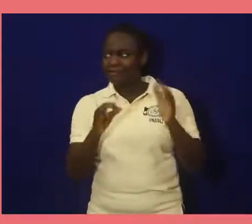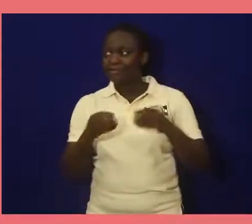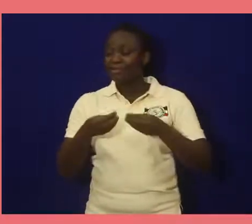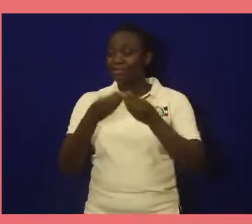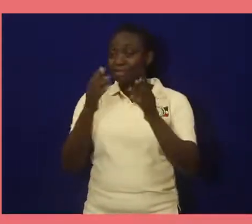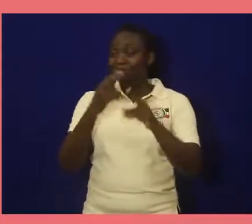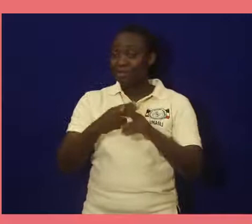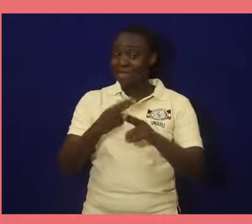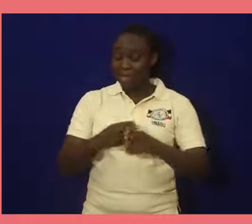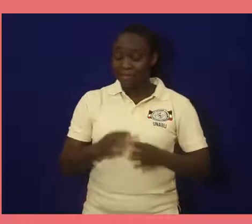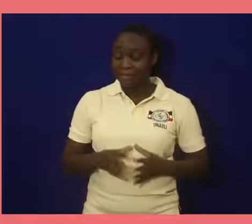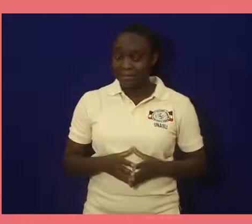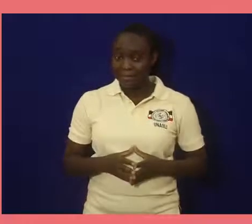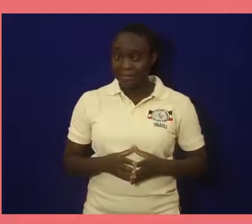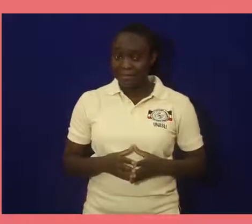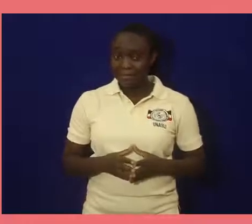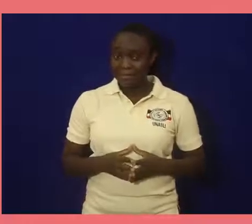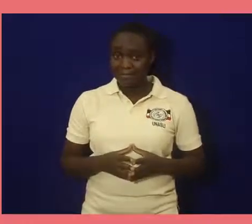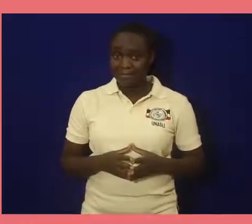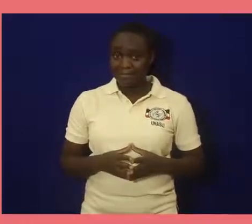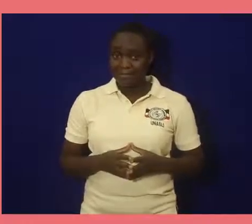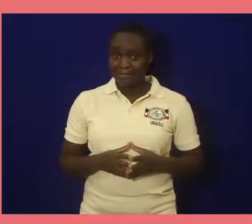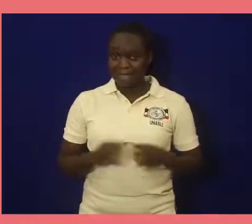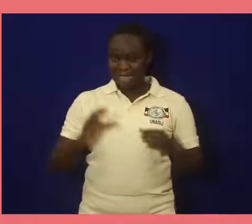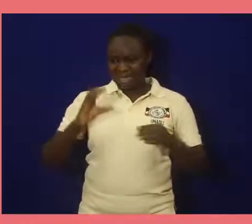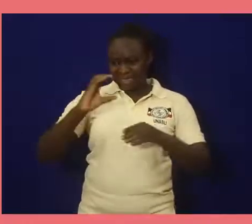of these labels.